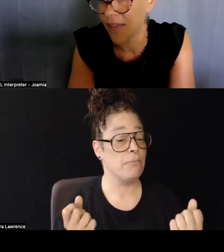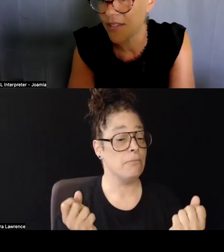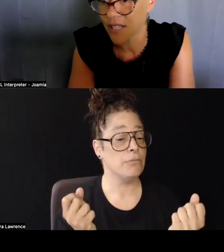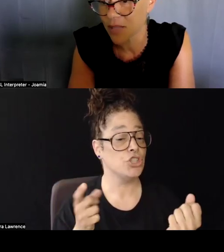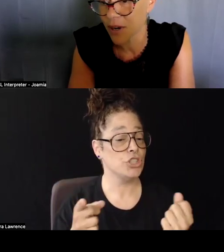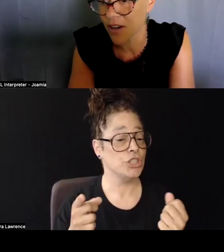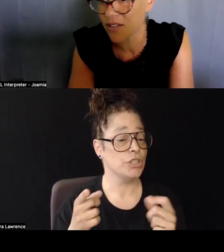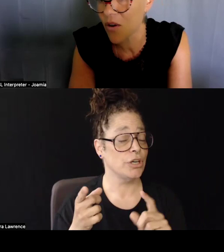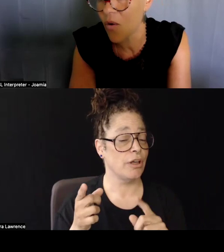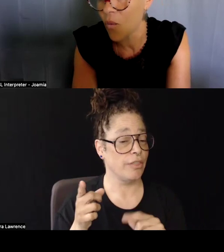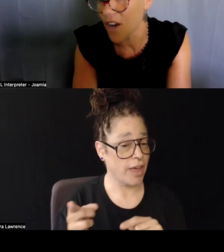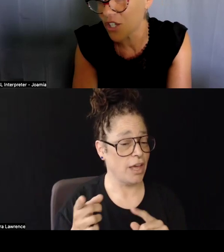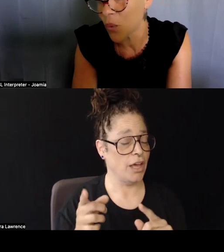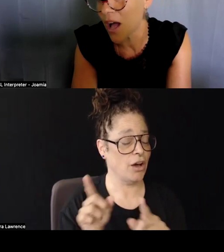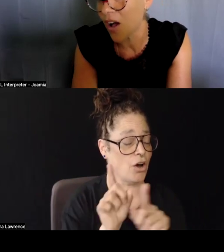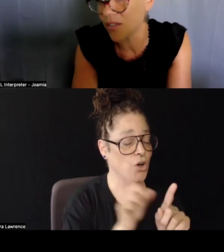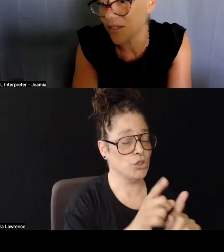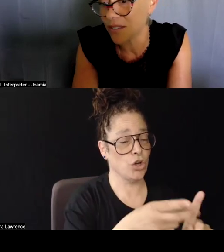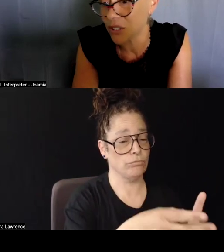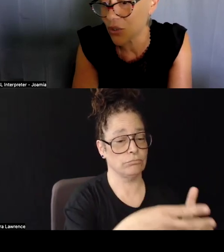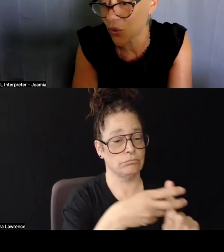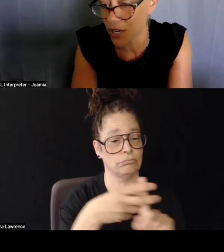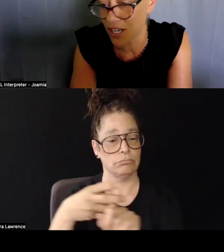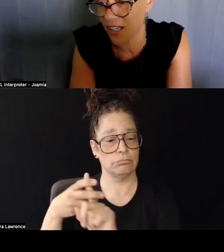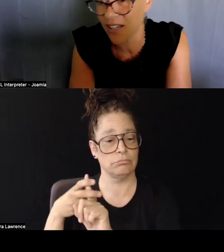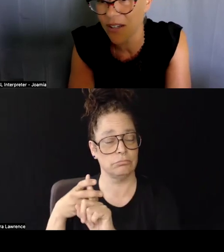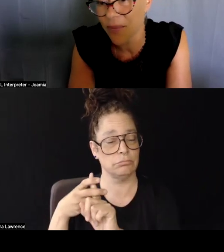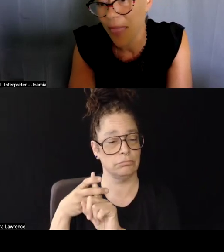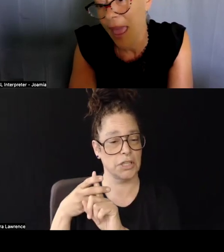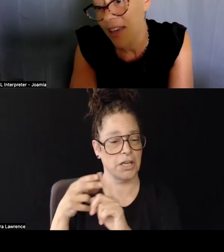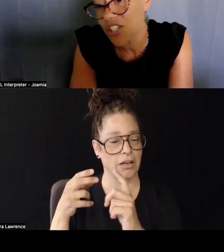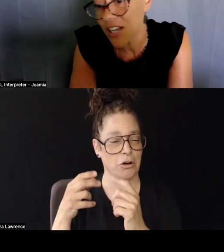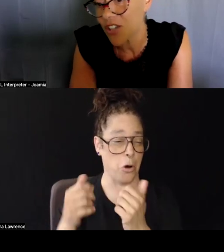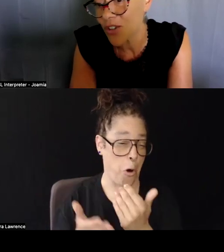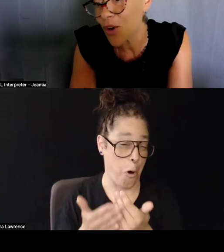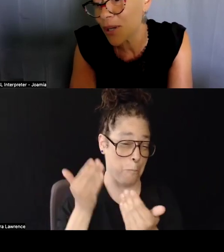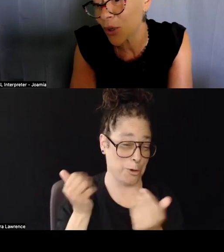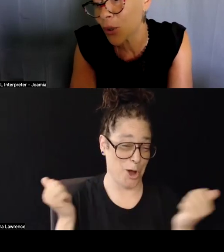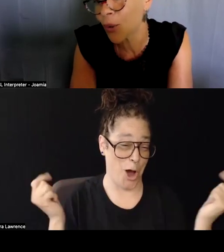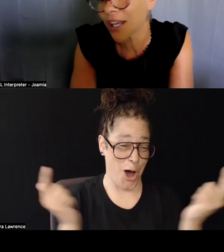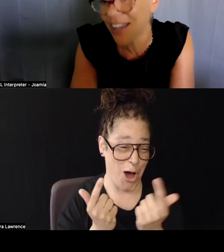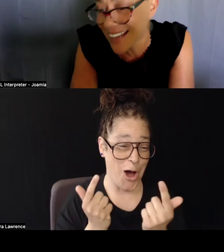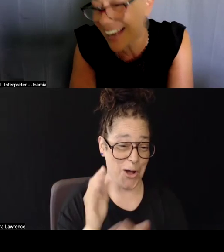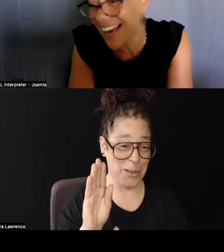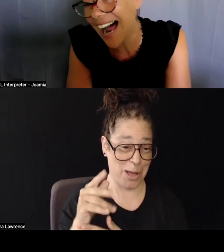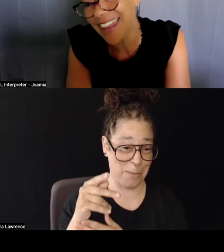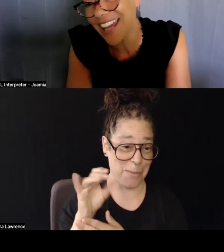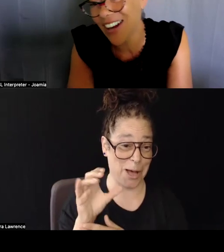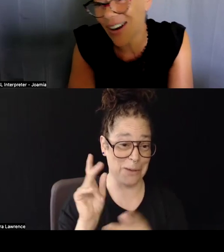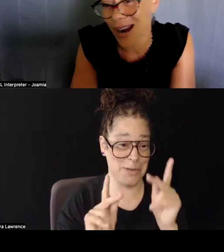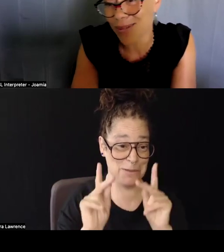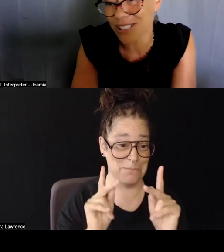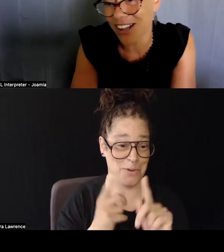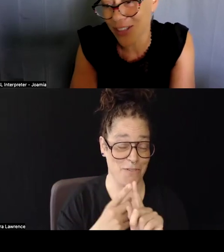have had this experience watching Noelle do storytelling. And she has also been recruited. I